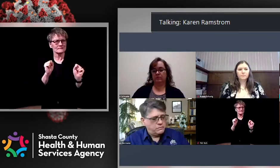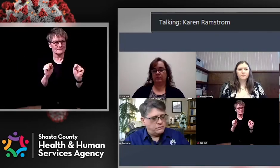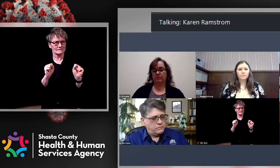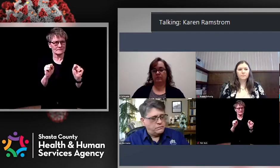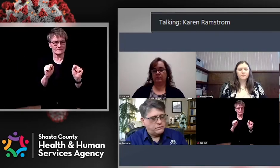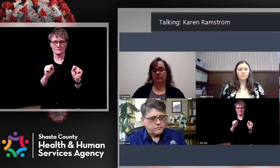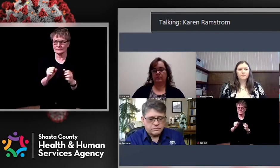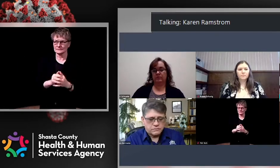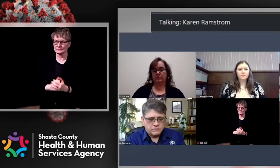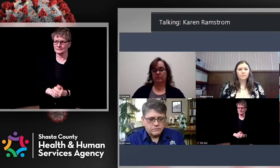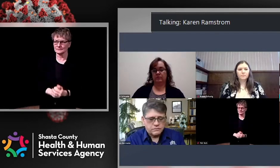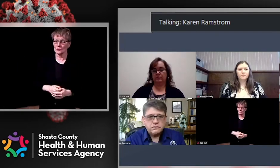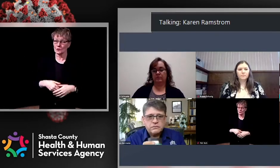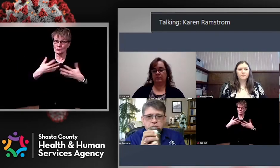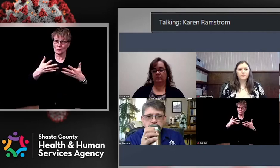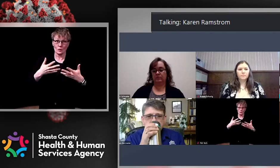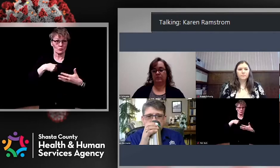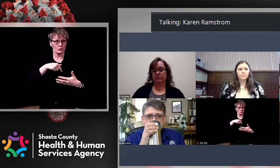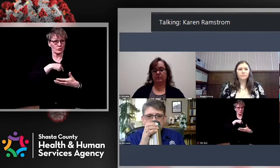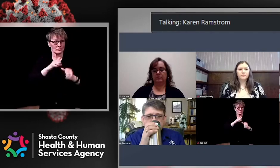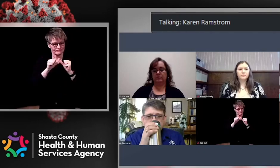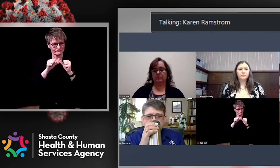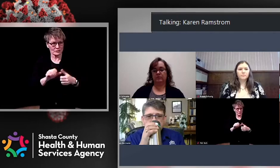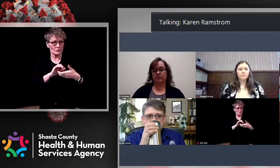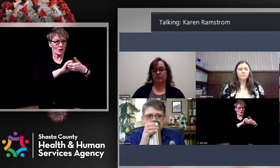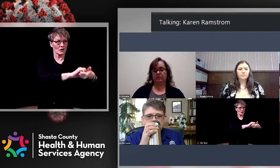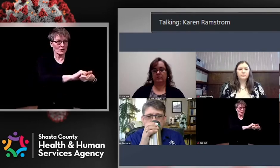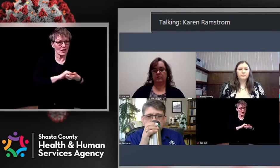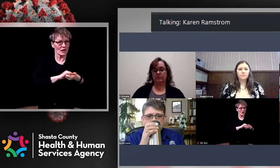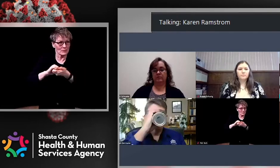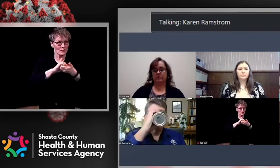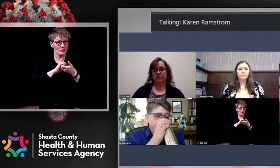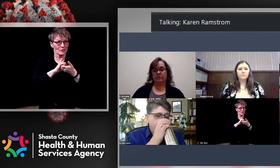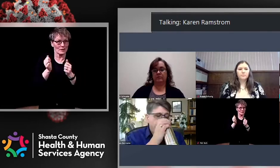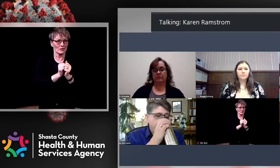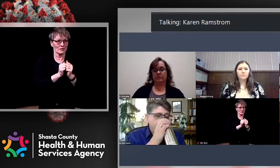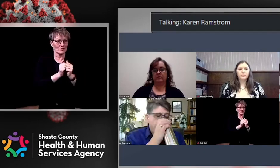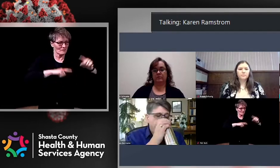to work with these partners to get in the arms of our healthcare personnel.